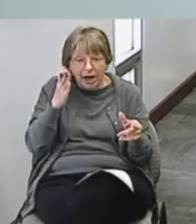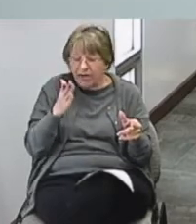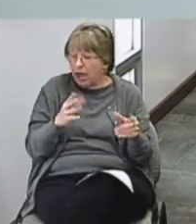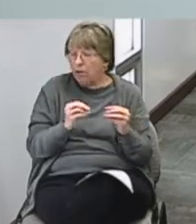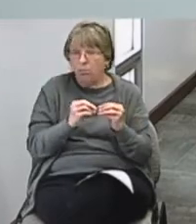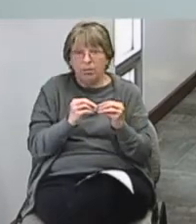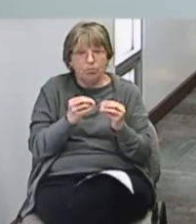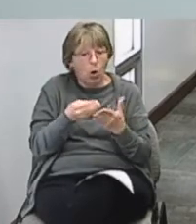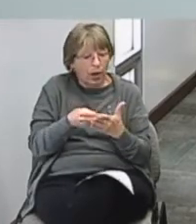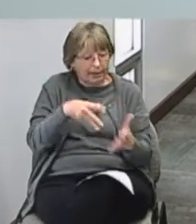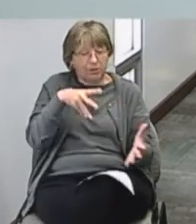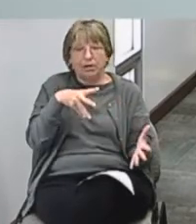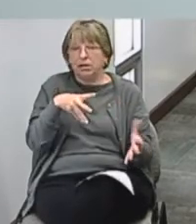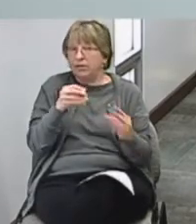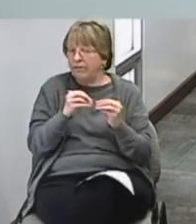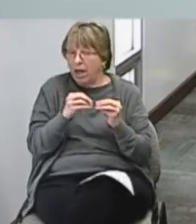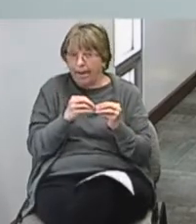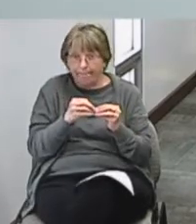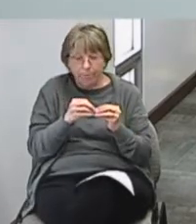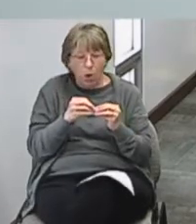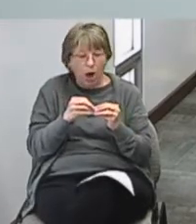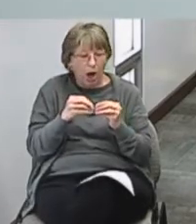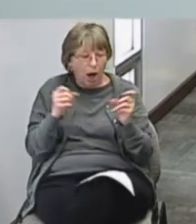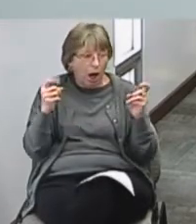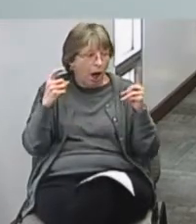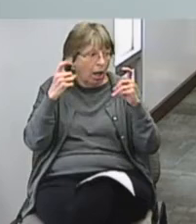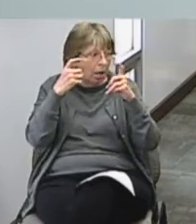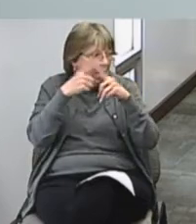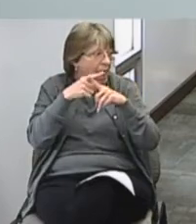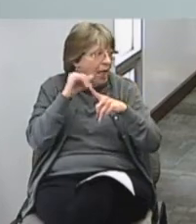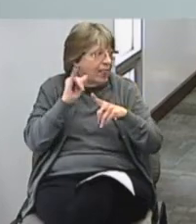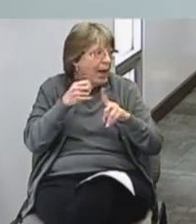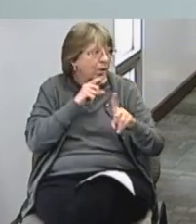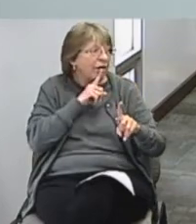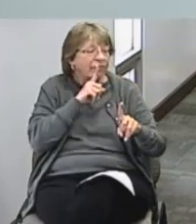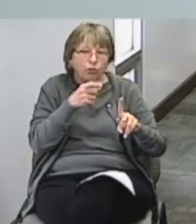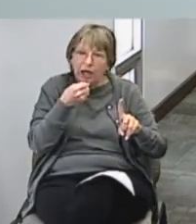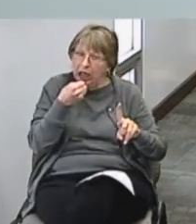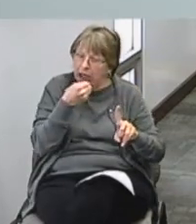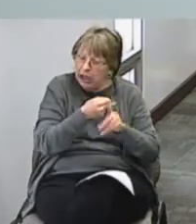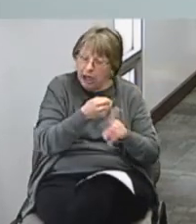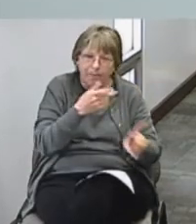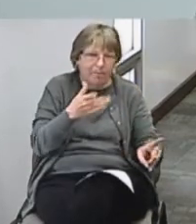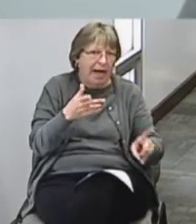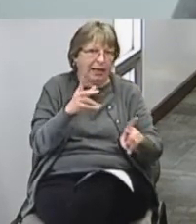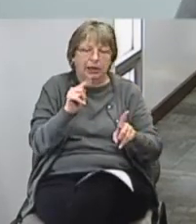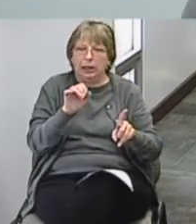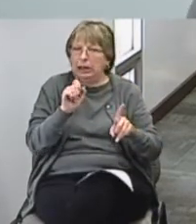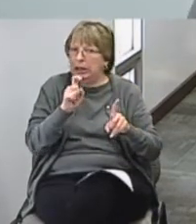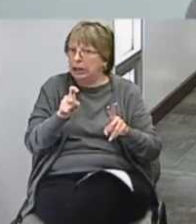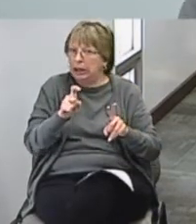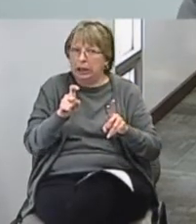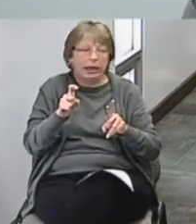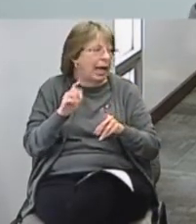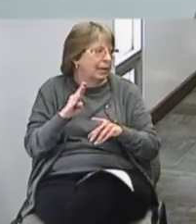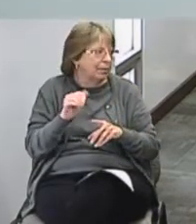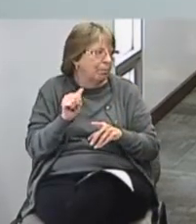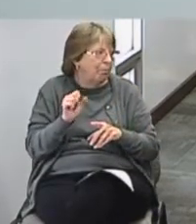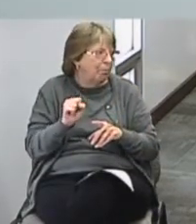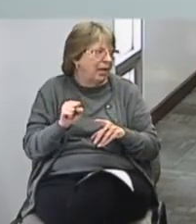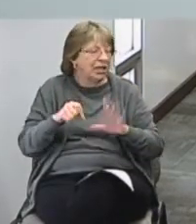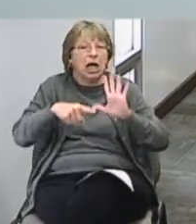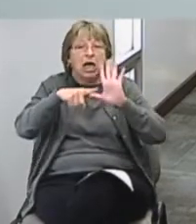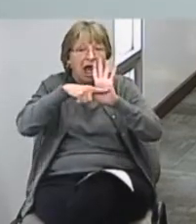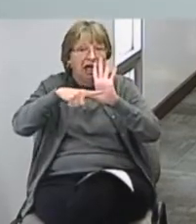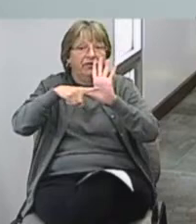more complex. Yeah, and that would have really impacted the tax base. Oh, the tax base, Yeah. huge And the Yes. tax property base value, which impact, would have yeah, negatively.